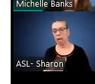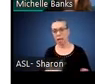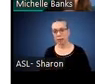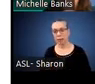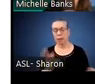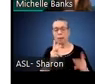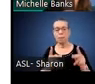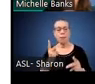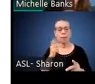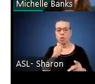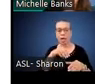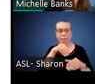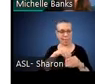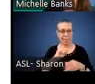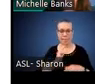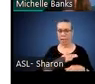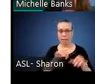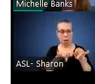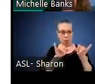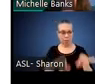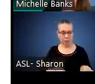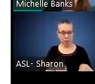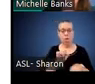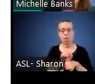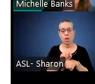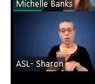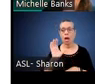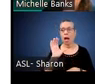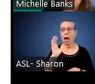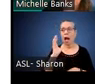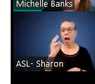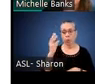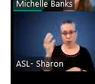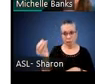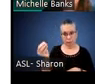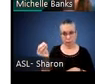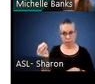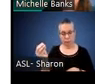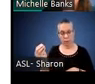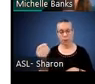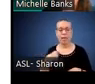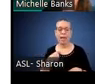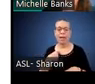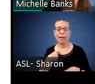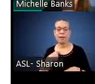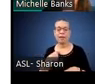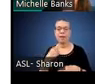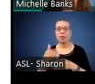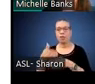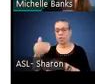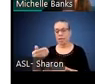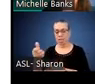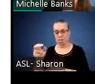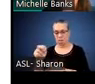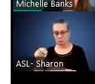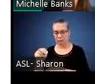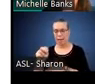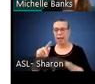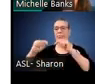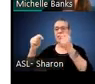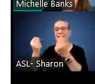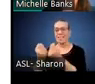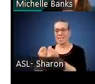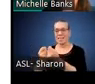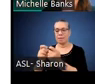looking outside of our system for those services where, as I've explained in NextGen Careers, the teams